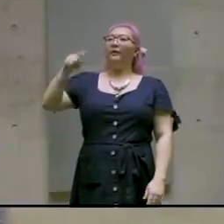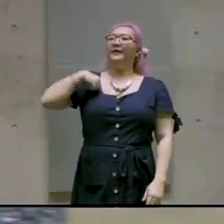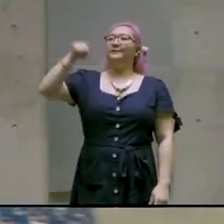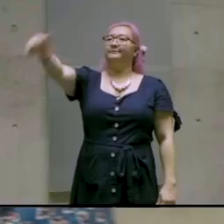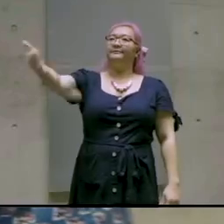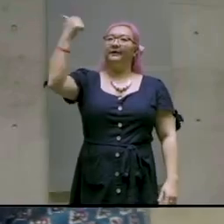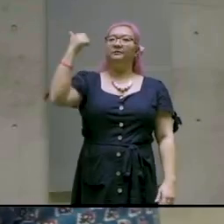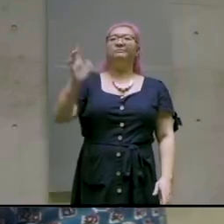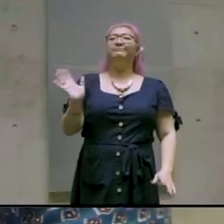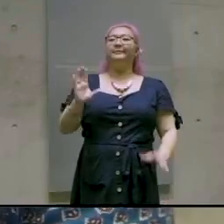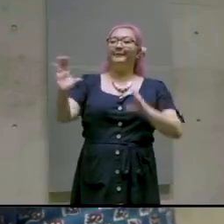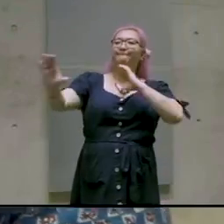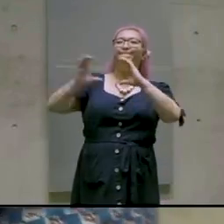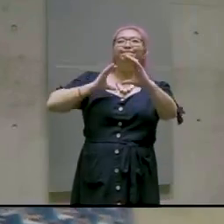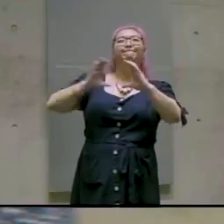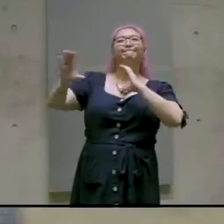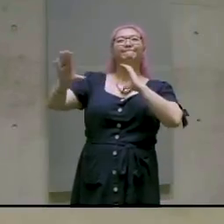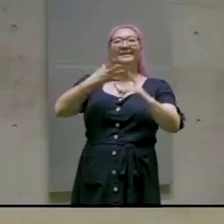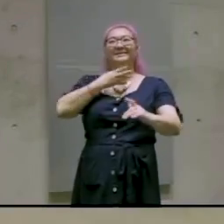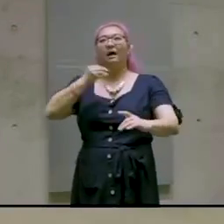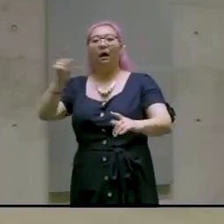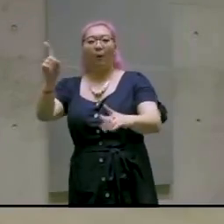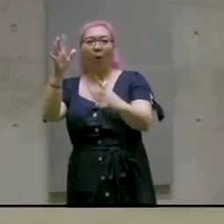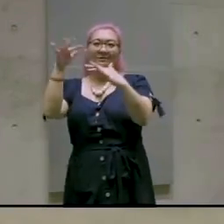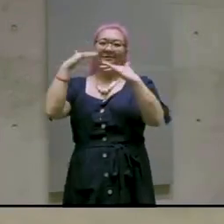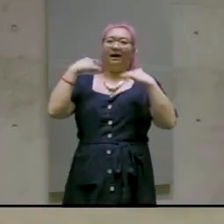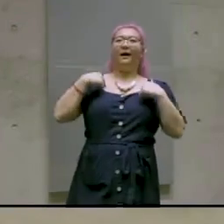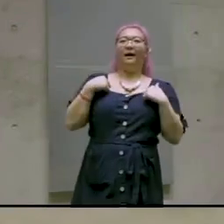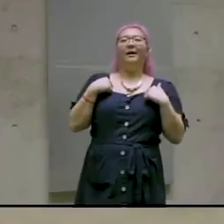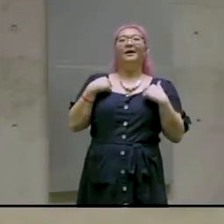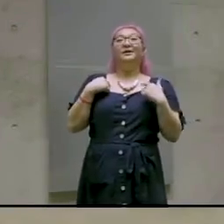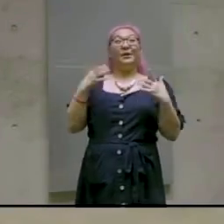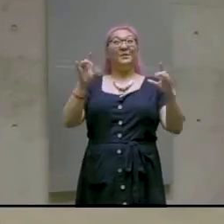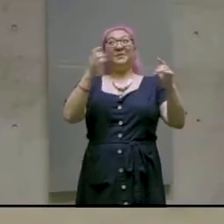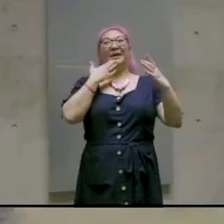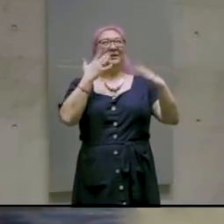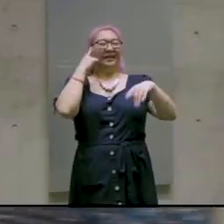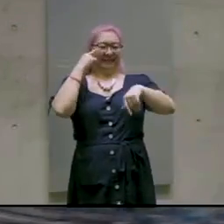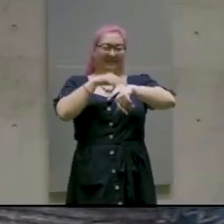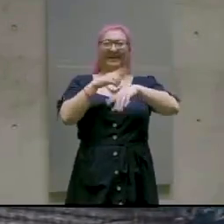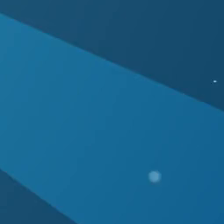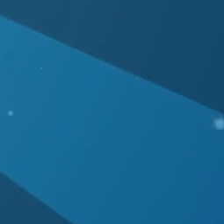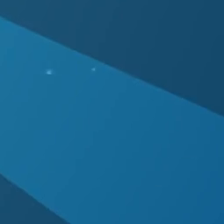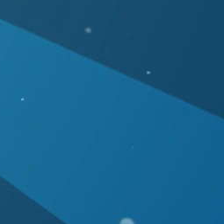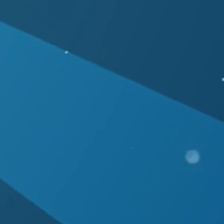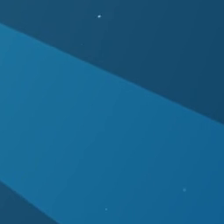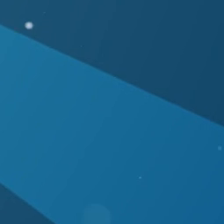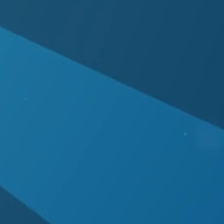lens that looks both ways. Thank you very much. I think that's all I've got time for.